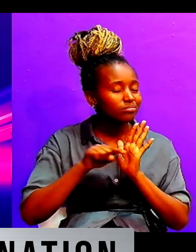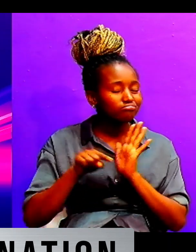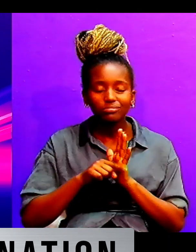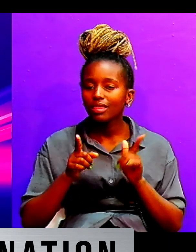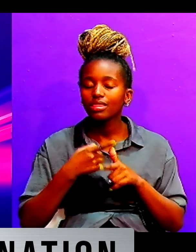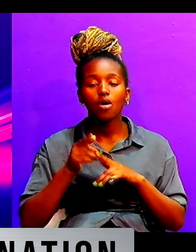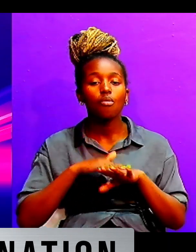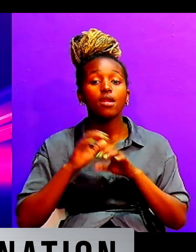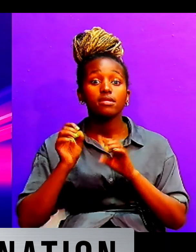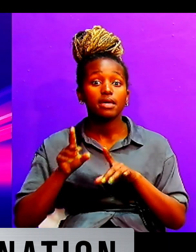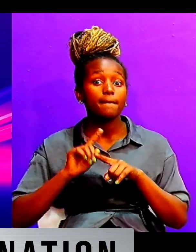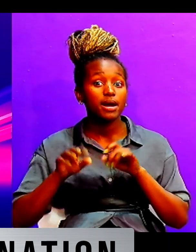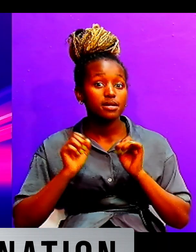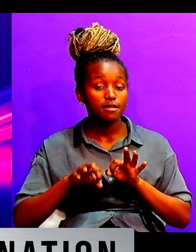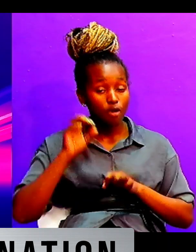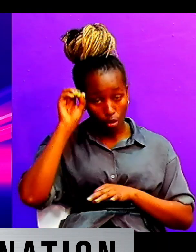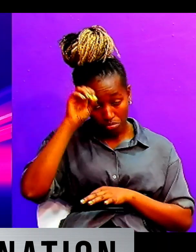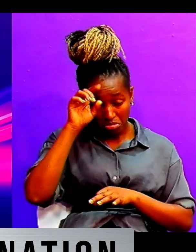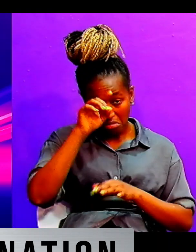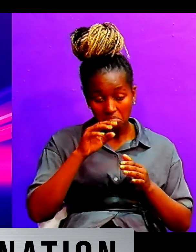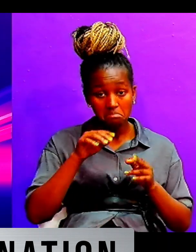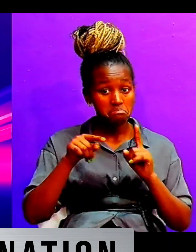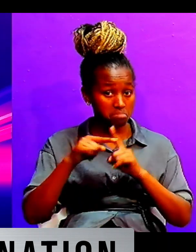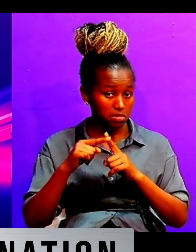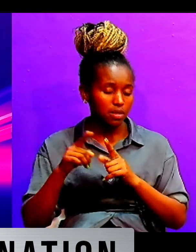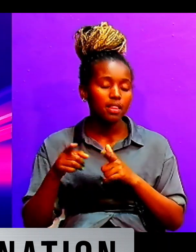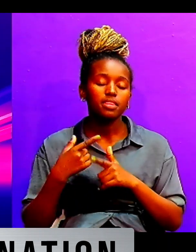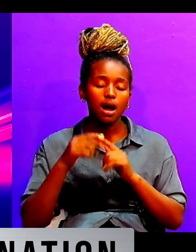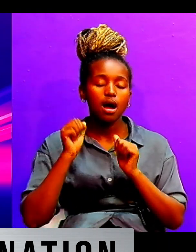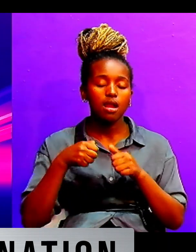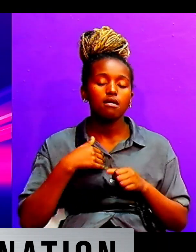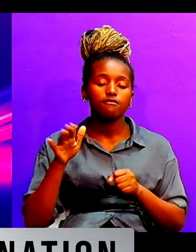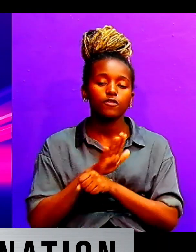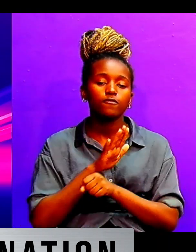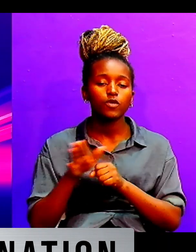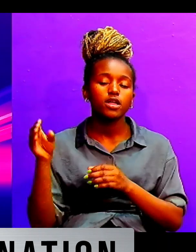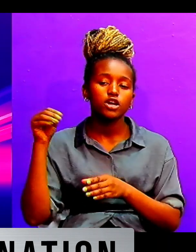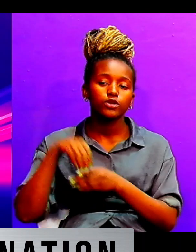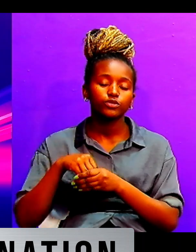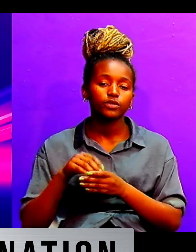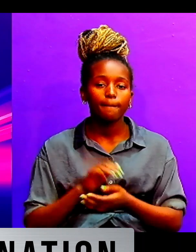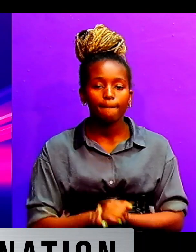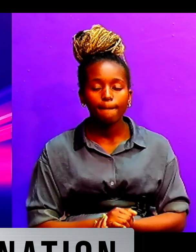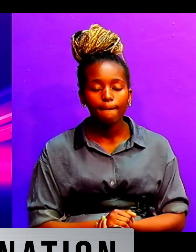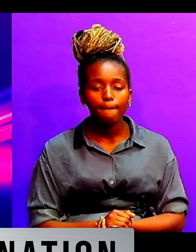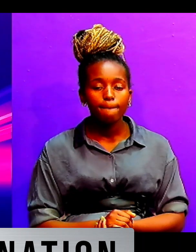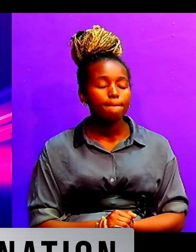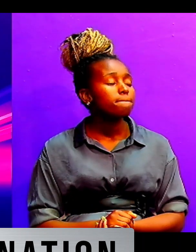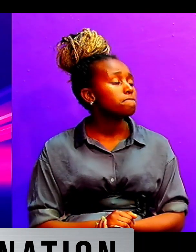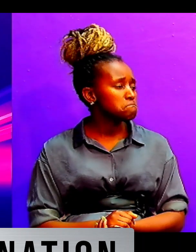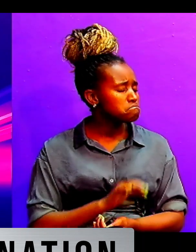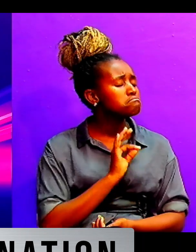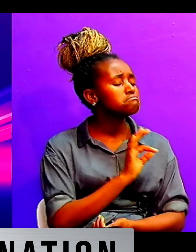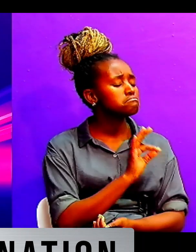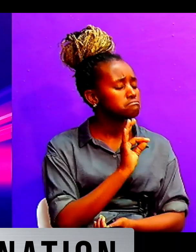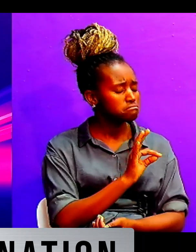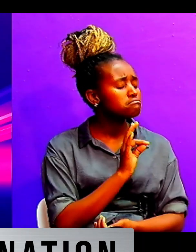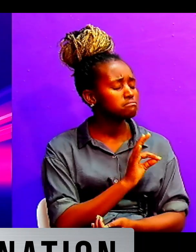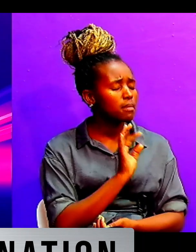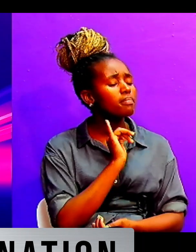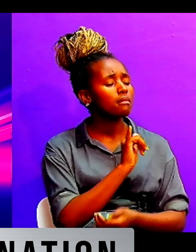that we are moving towards total and full inclusion. Absolutely. Total and full inclusion. I like that